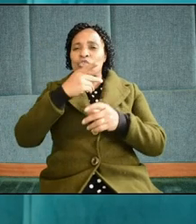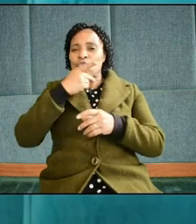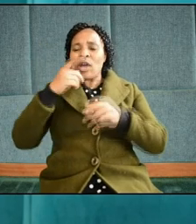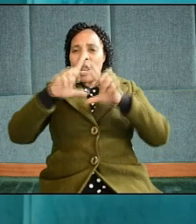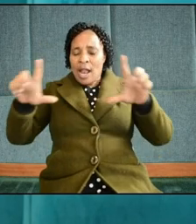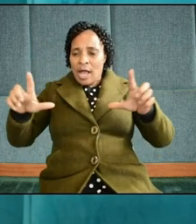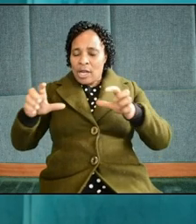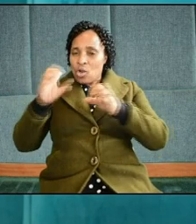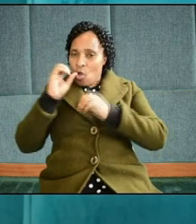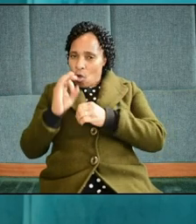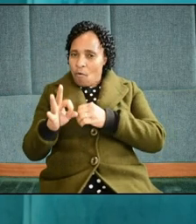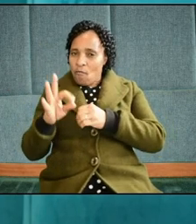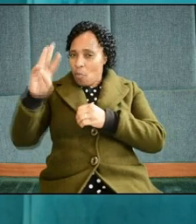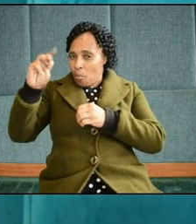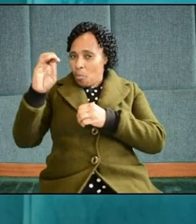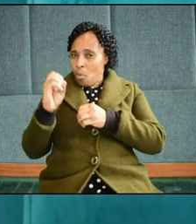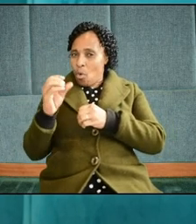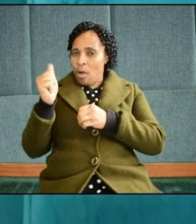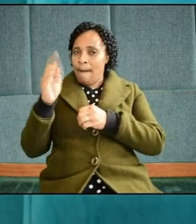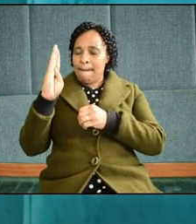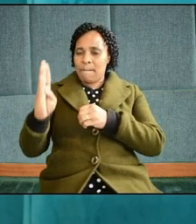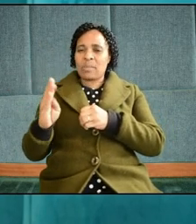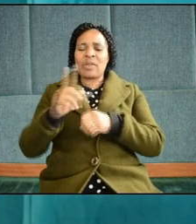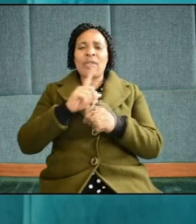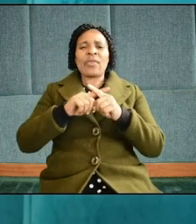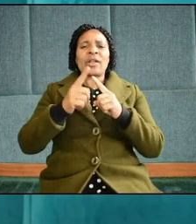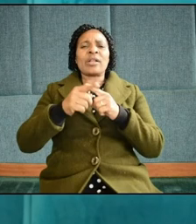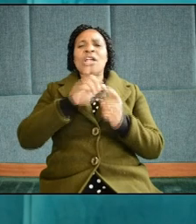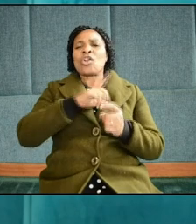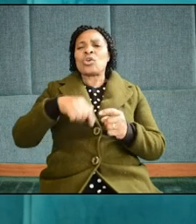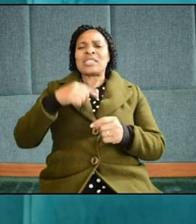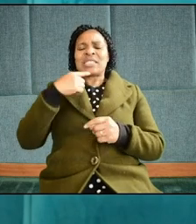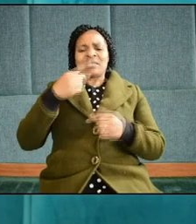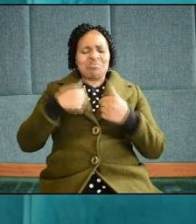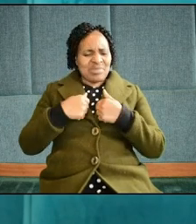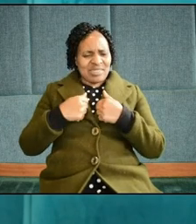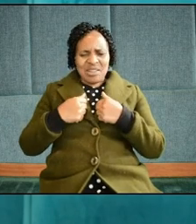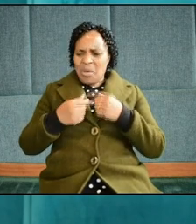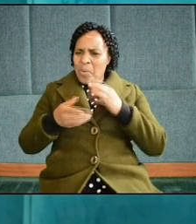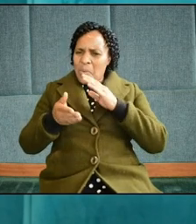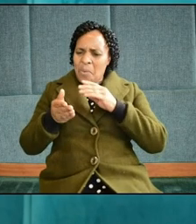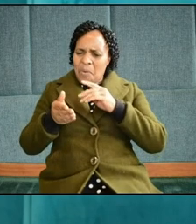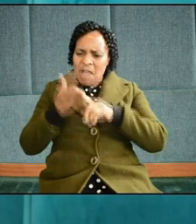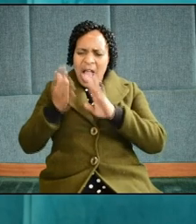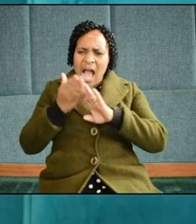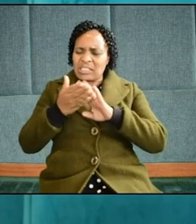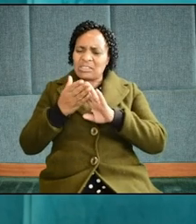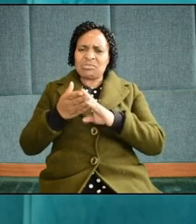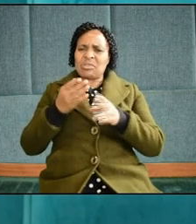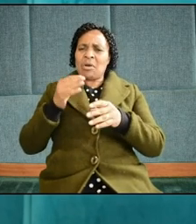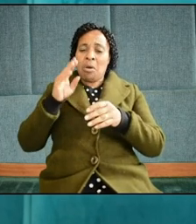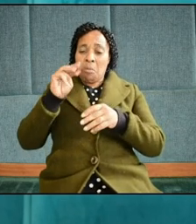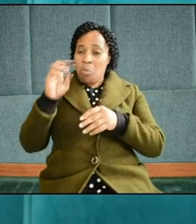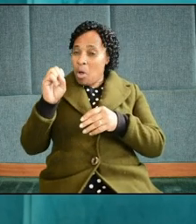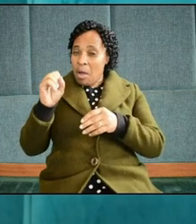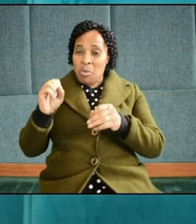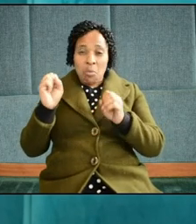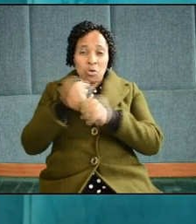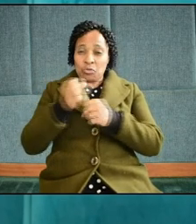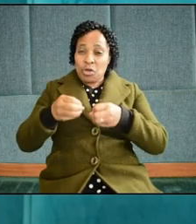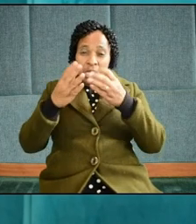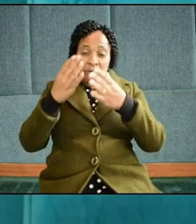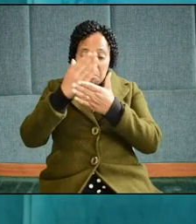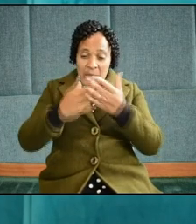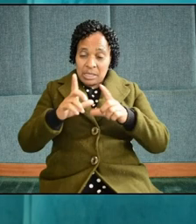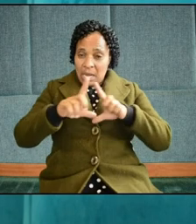desert road of Moab. Then the Lord said to me, do not harass the Moabites nor provoke them to war, for I will not give you any part of their